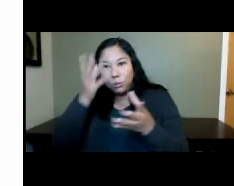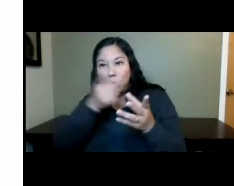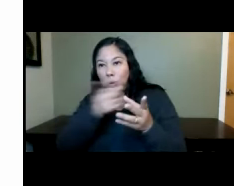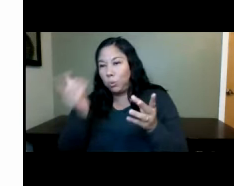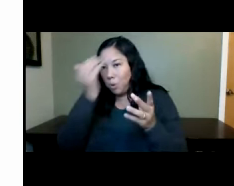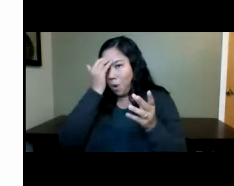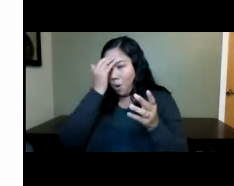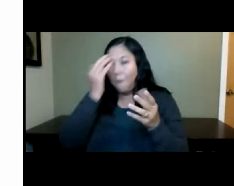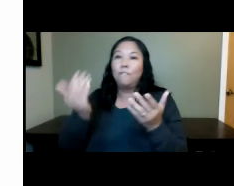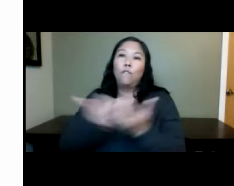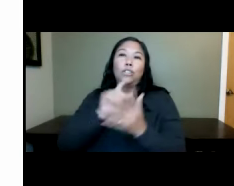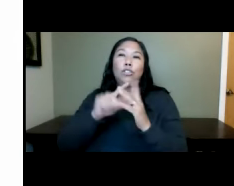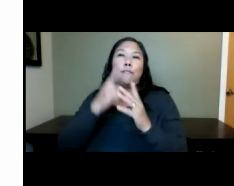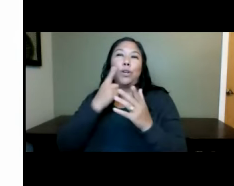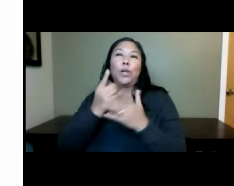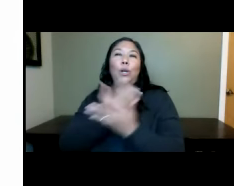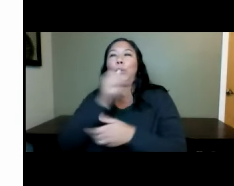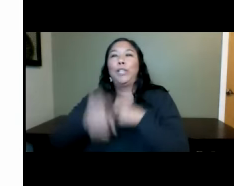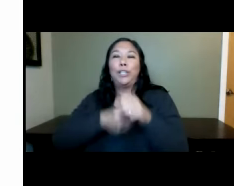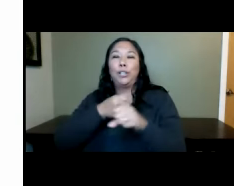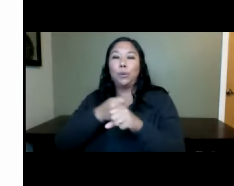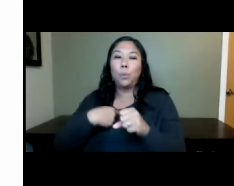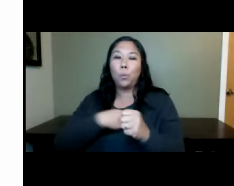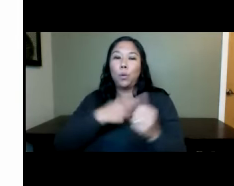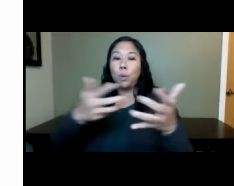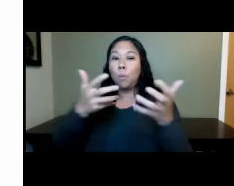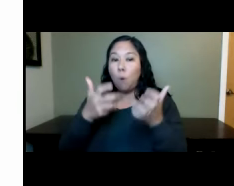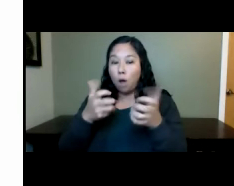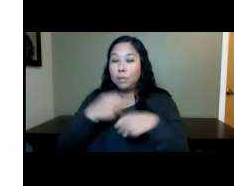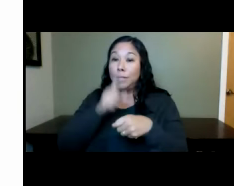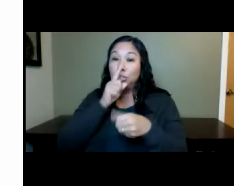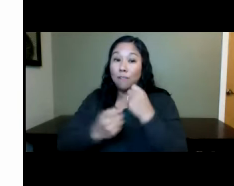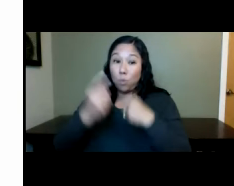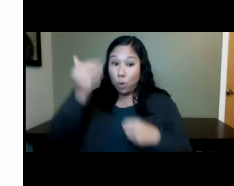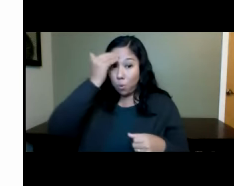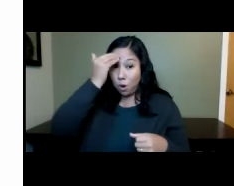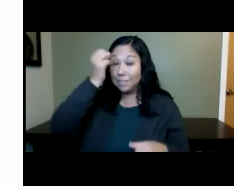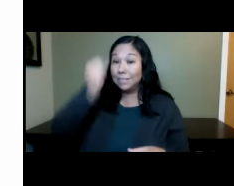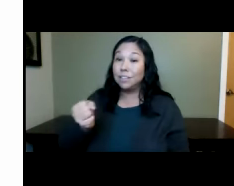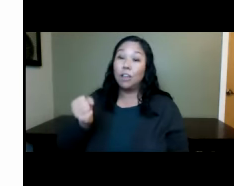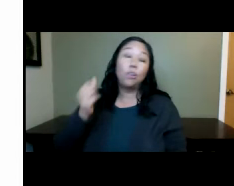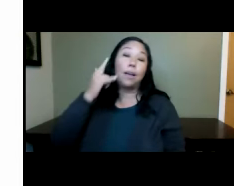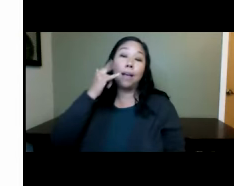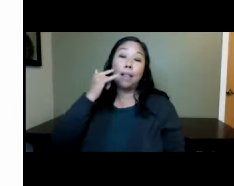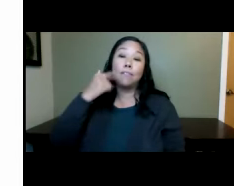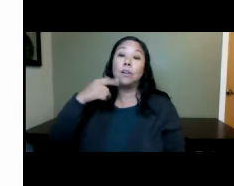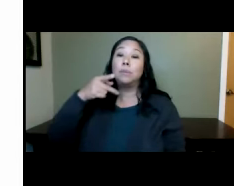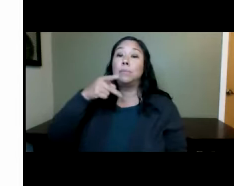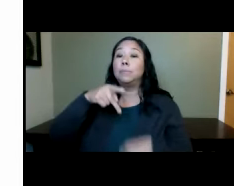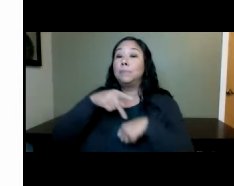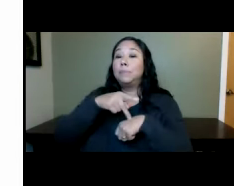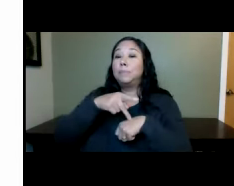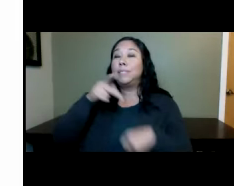year. And we also wanted to make sure everyone's aware of the Southern California Pacific Islander COVID-19 response